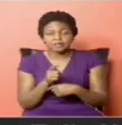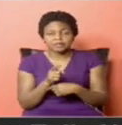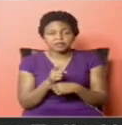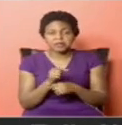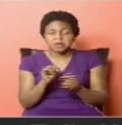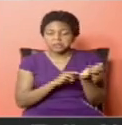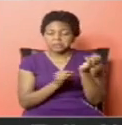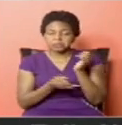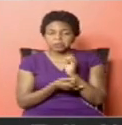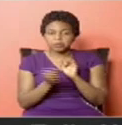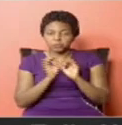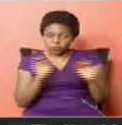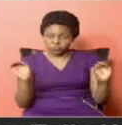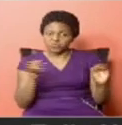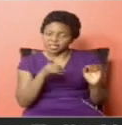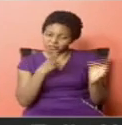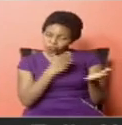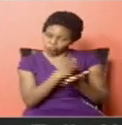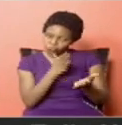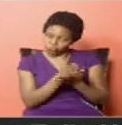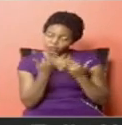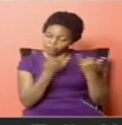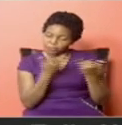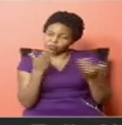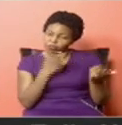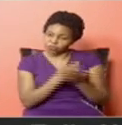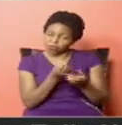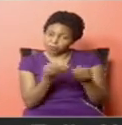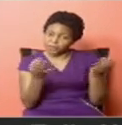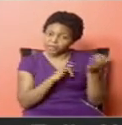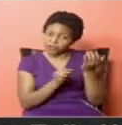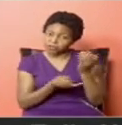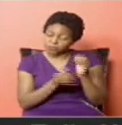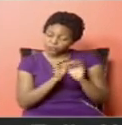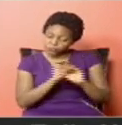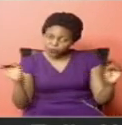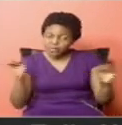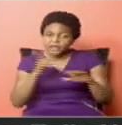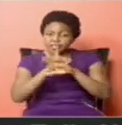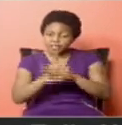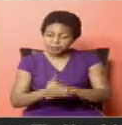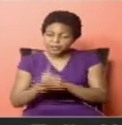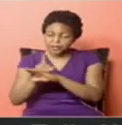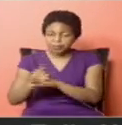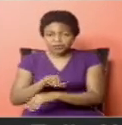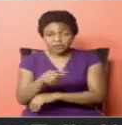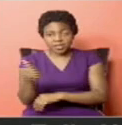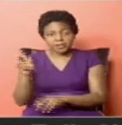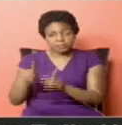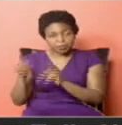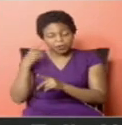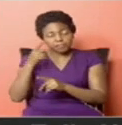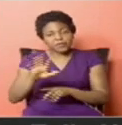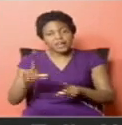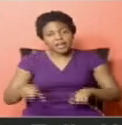are unemployed. That's a fact. They rely on others for their